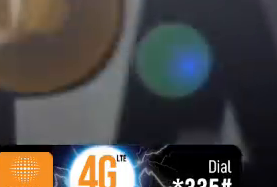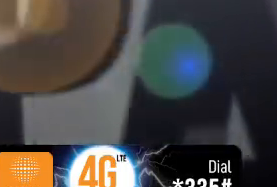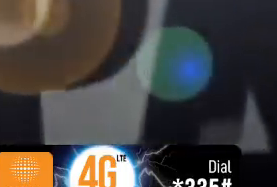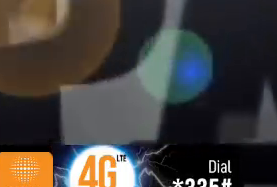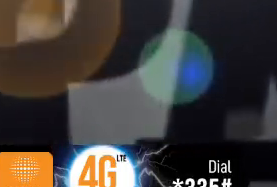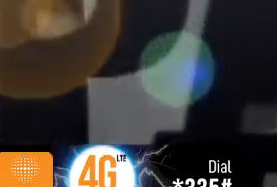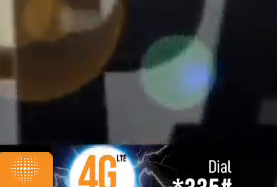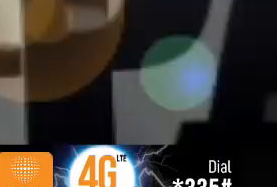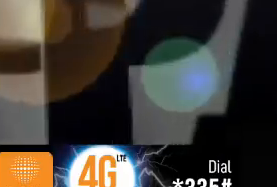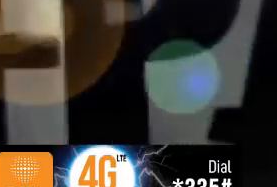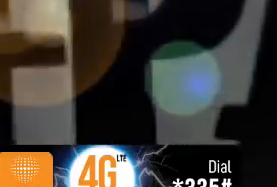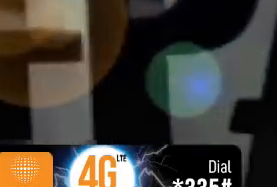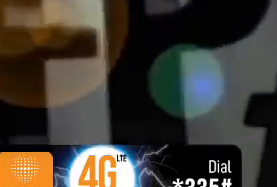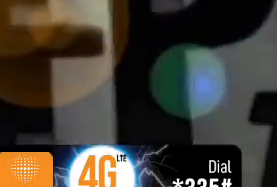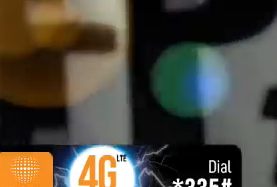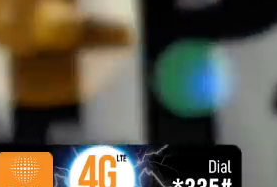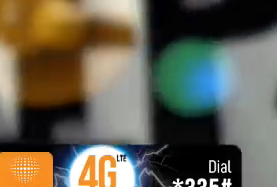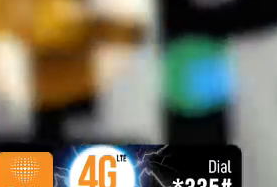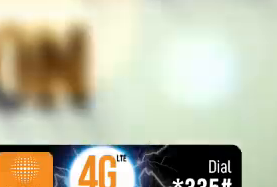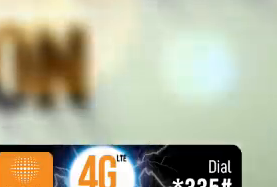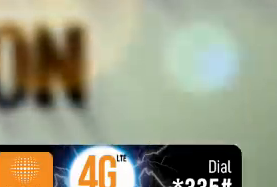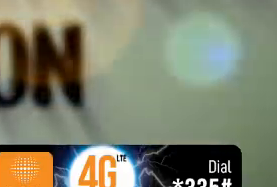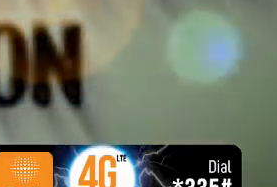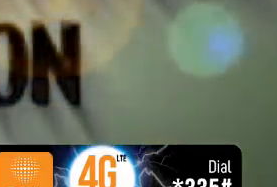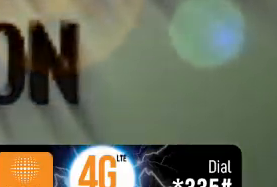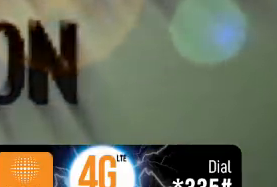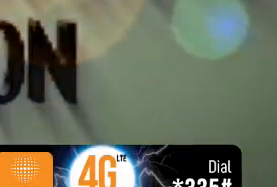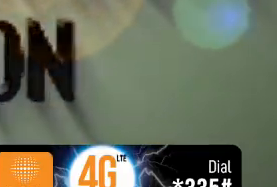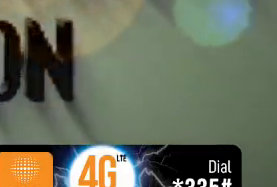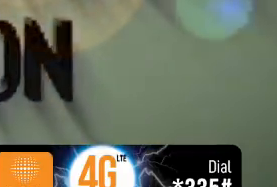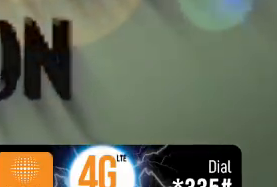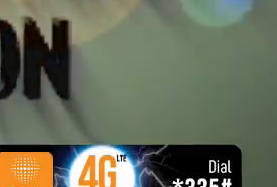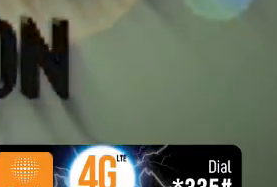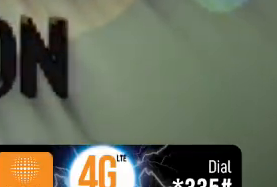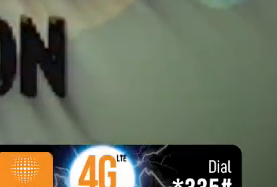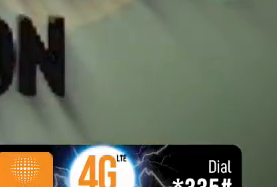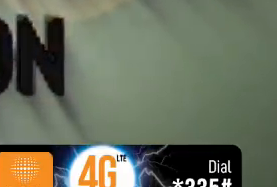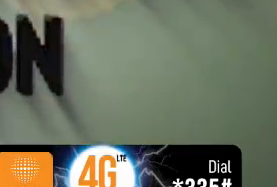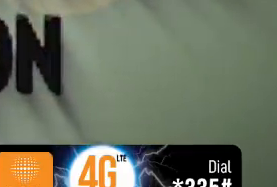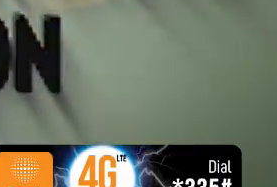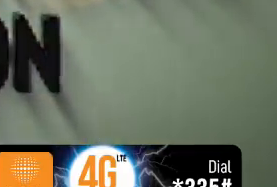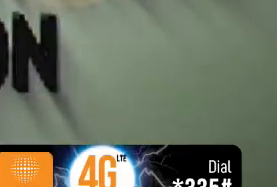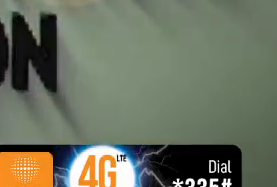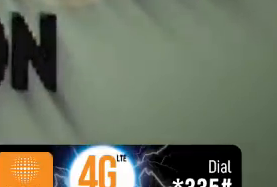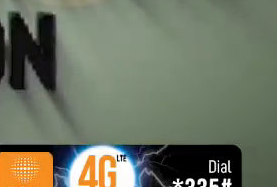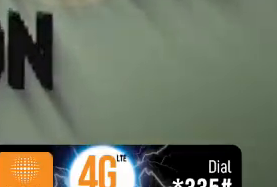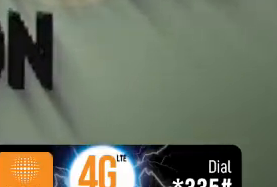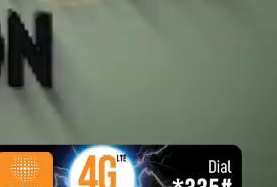Thank you.